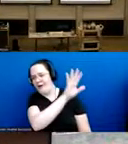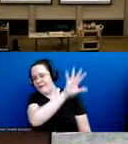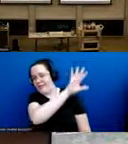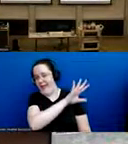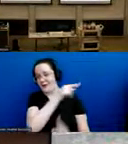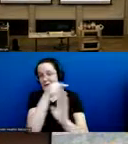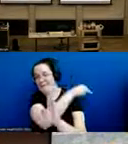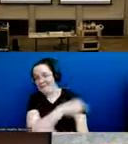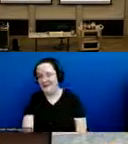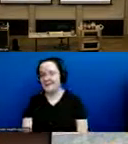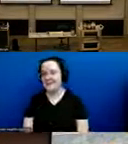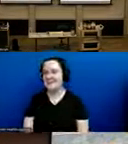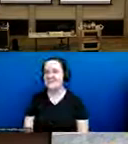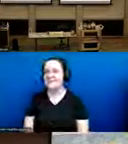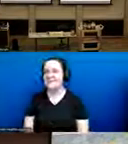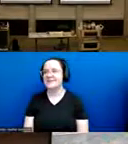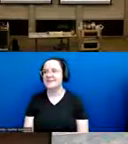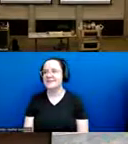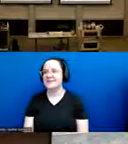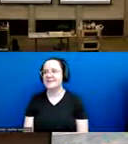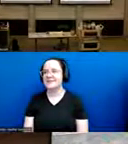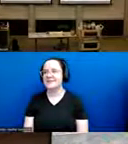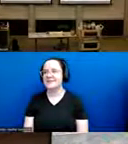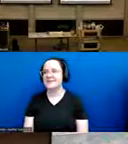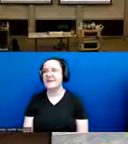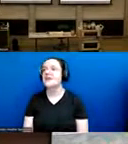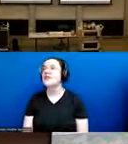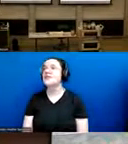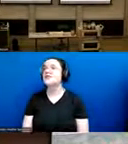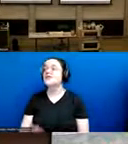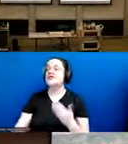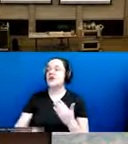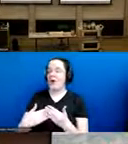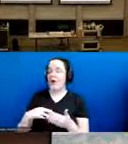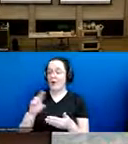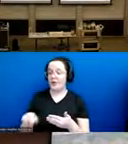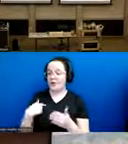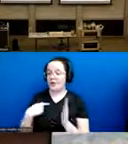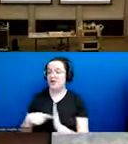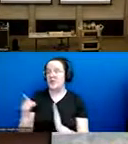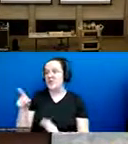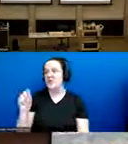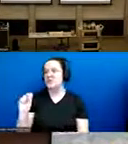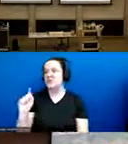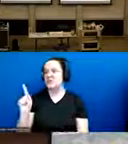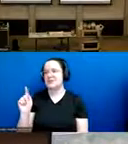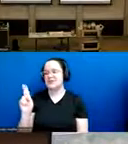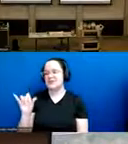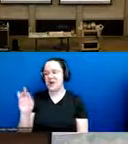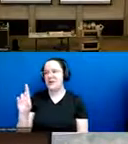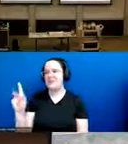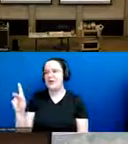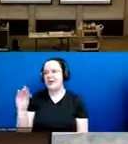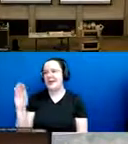around, right? So all the results I show you are the communication between the Stony Brook Physics campus and the BNL campus